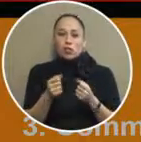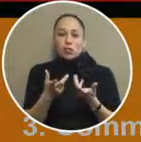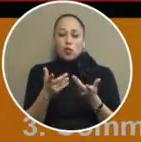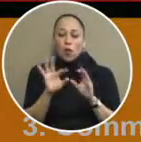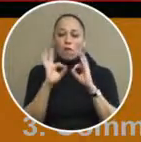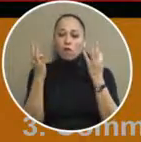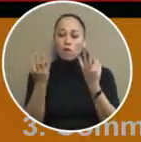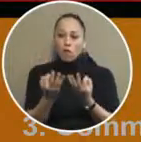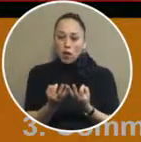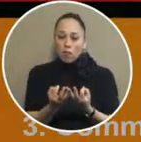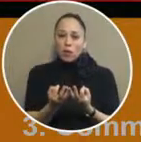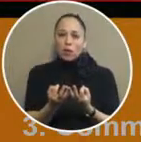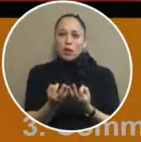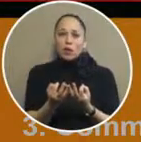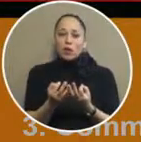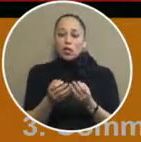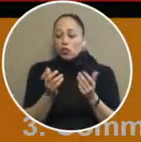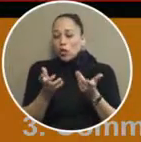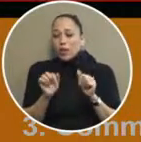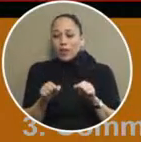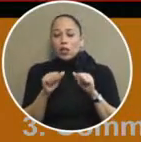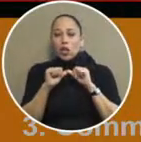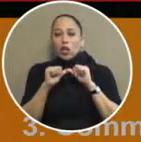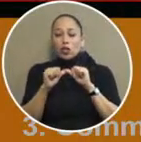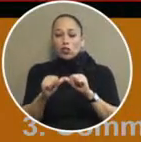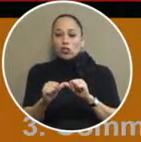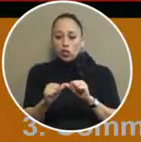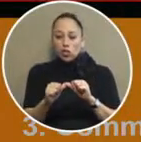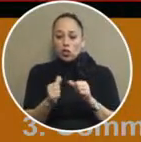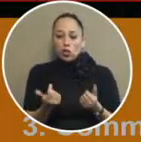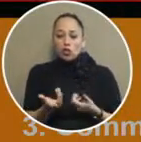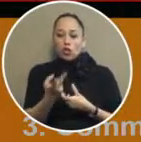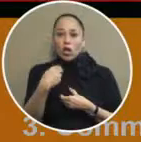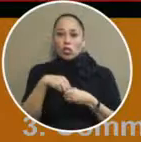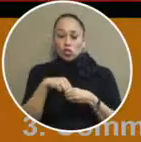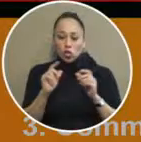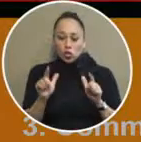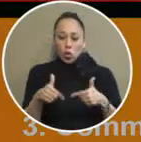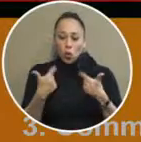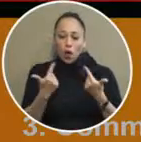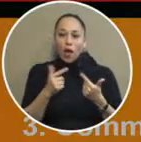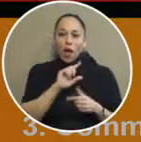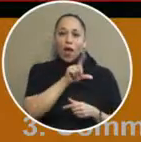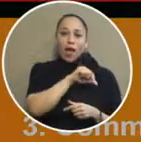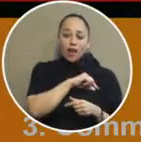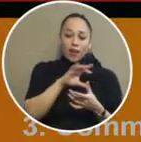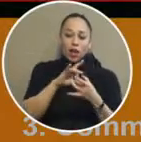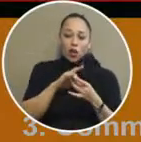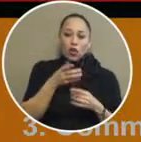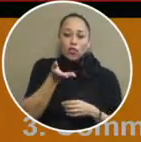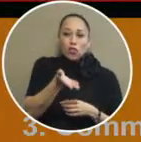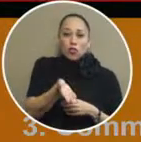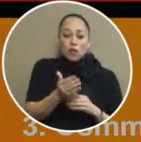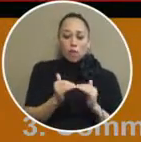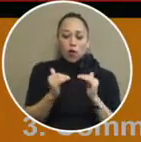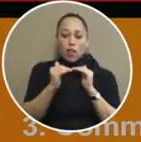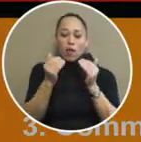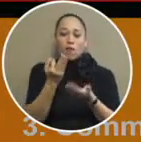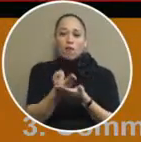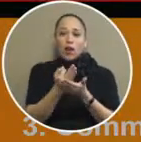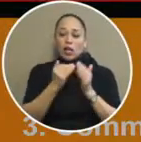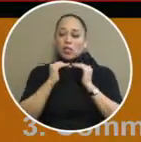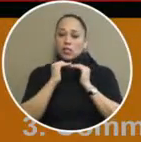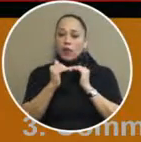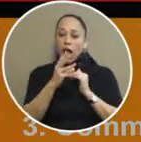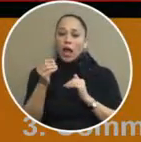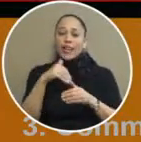Paso families to continue to enjoy a quality of life afforded to them by a level of financial stability